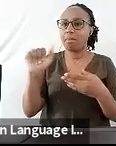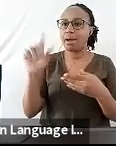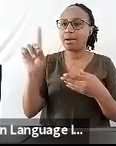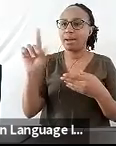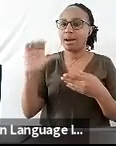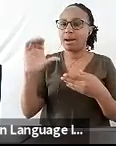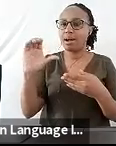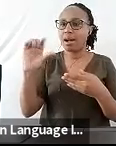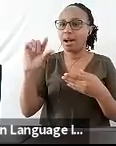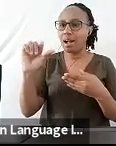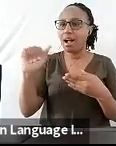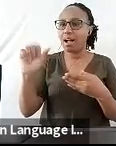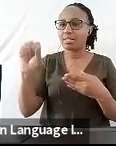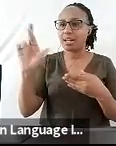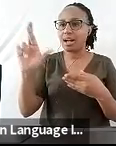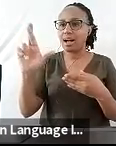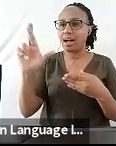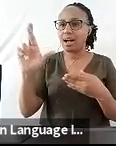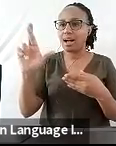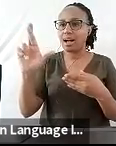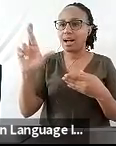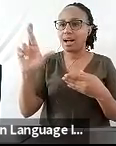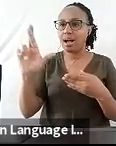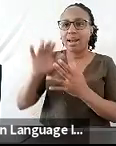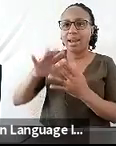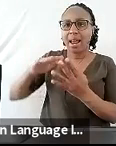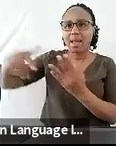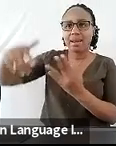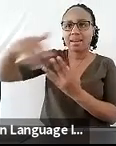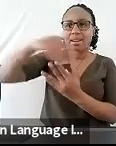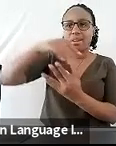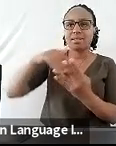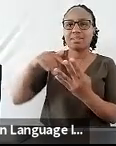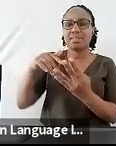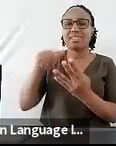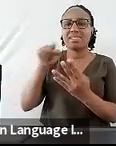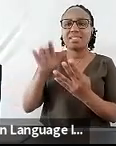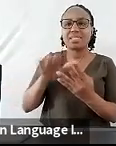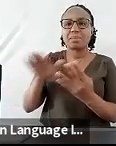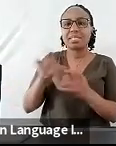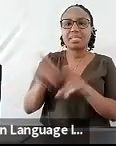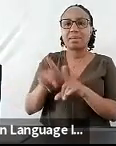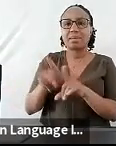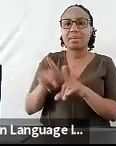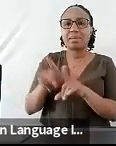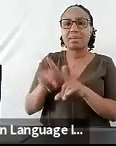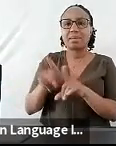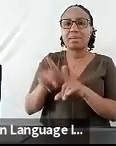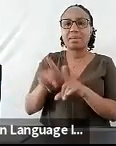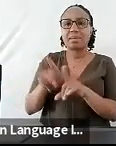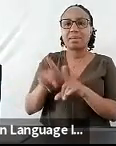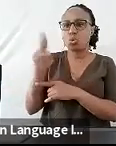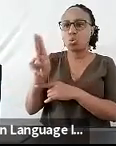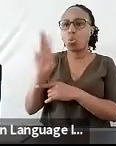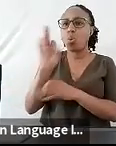Chitrivia. And Lac Chitrivia is like Lake Kivu. It's also one of those lakes where every couple of years there's